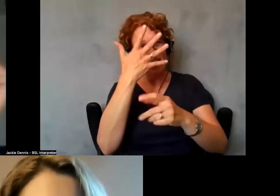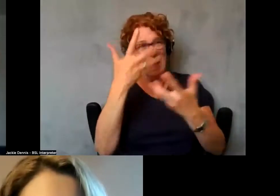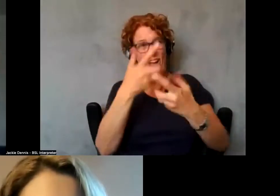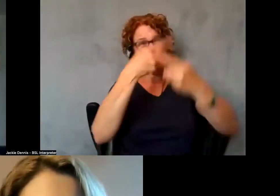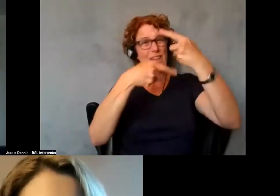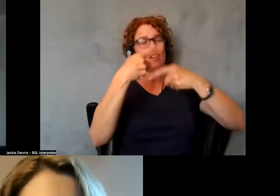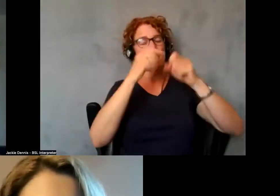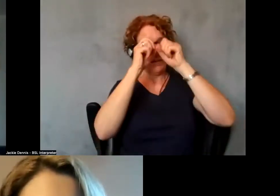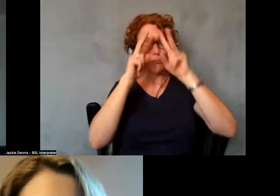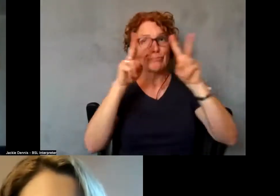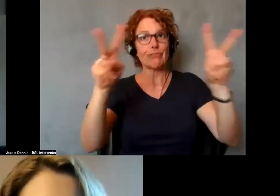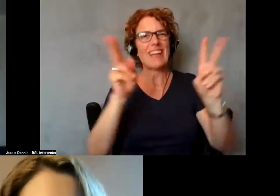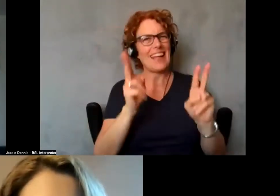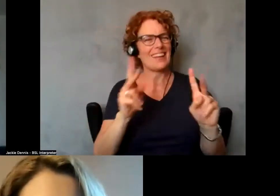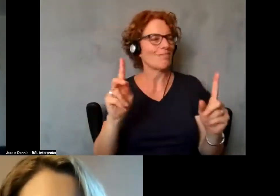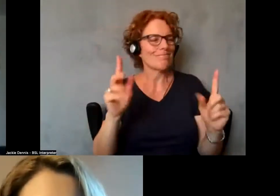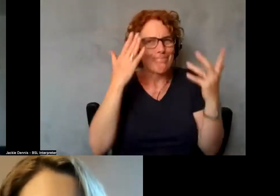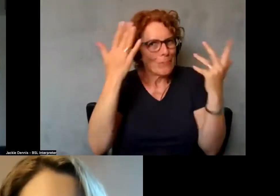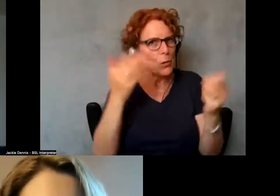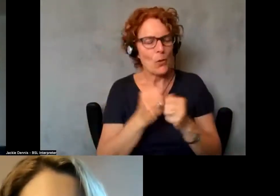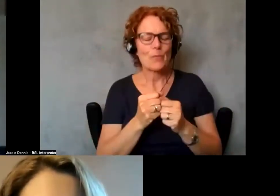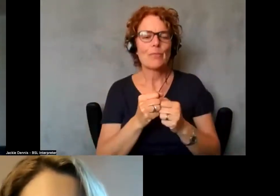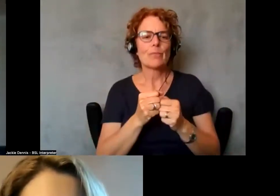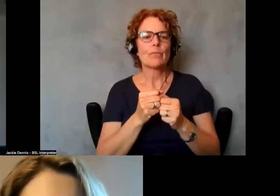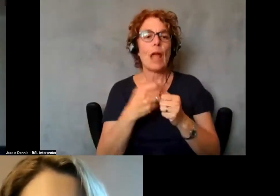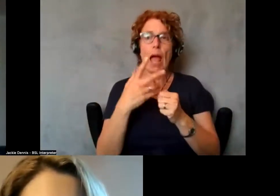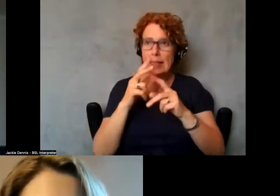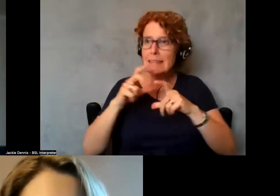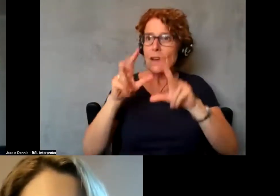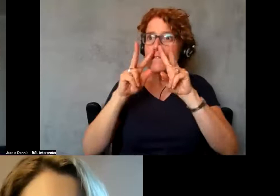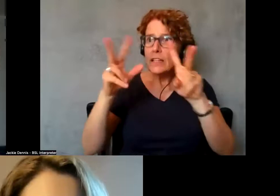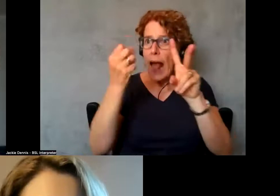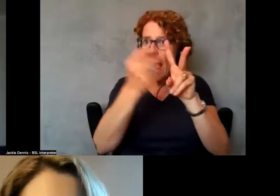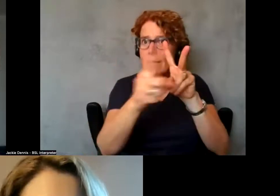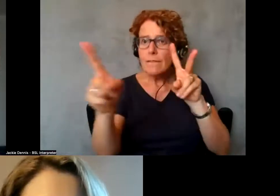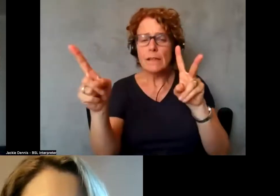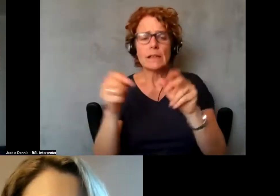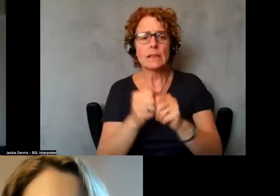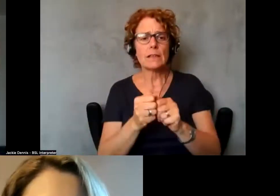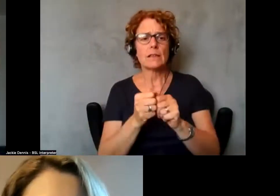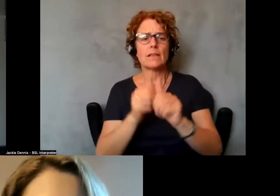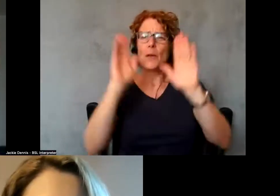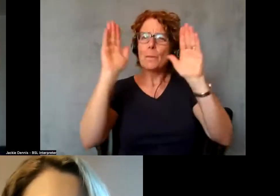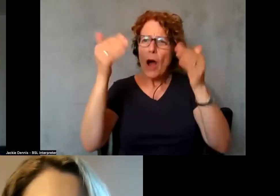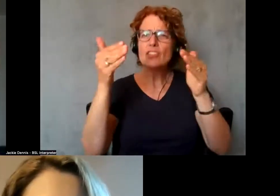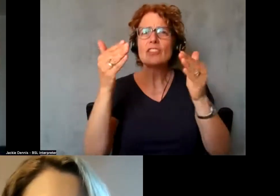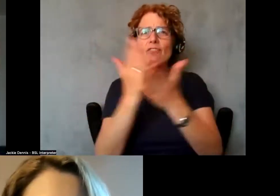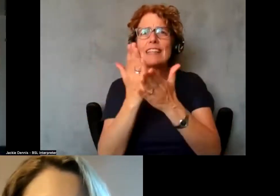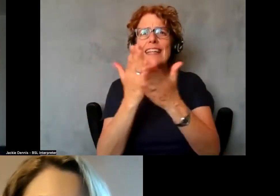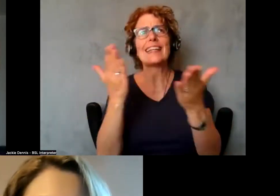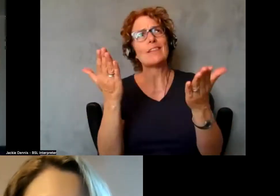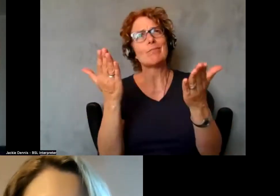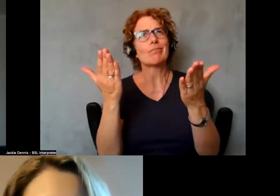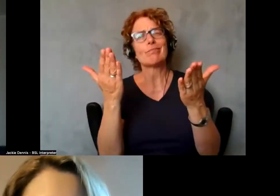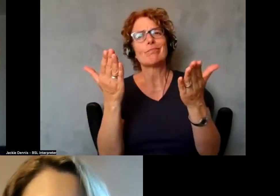that. For those who have got vision still, you know, Usher's is, you know,